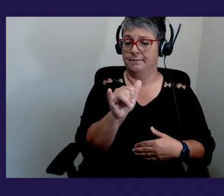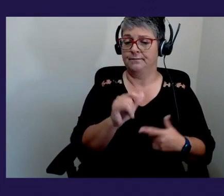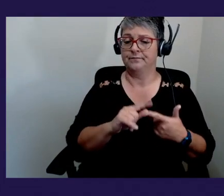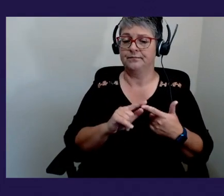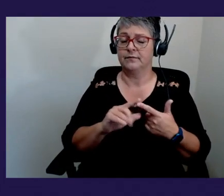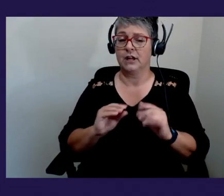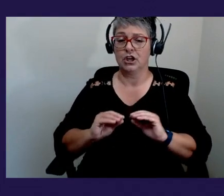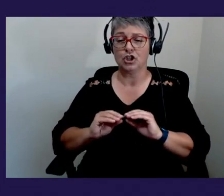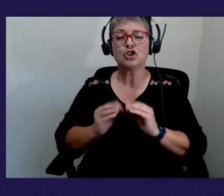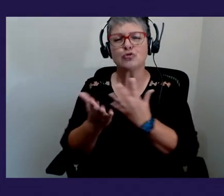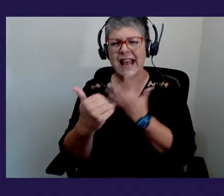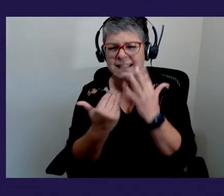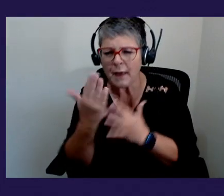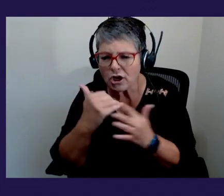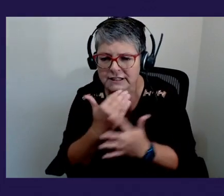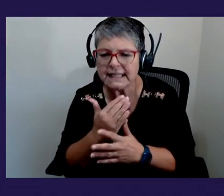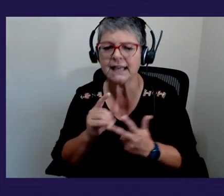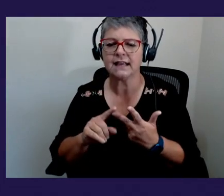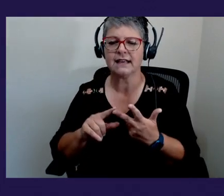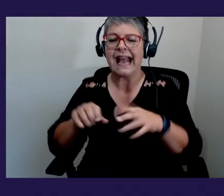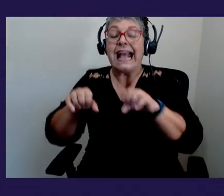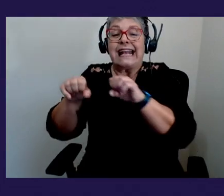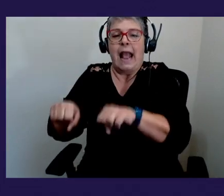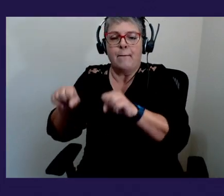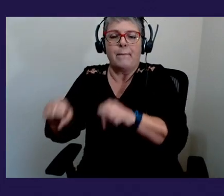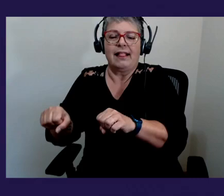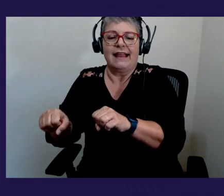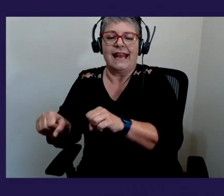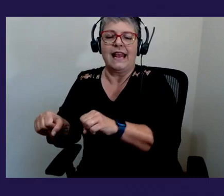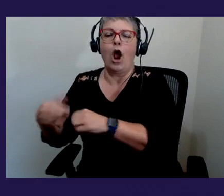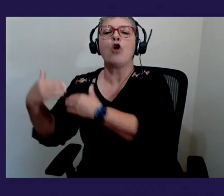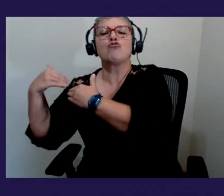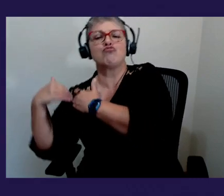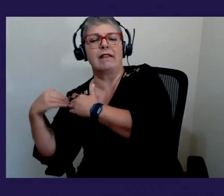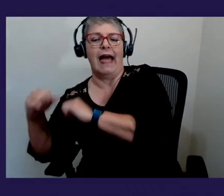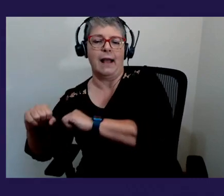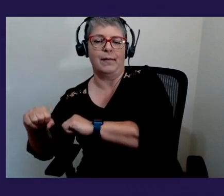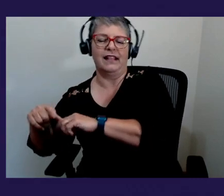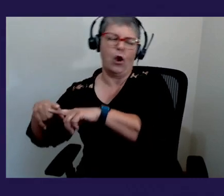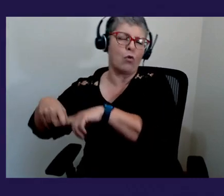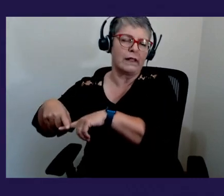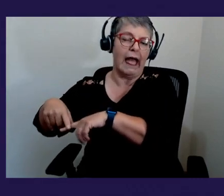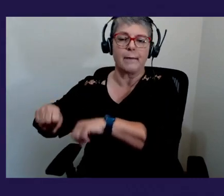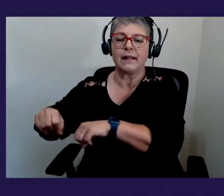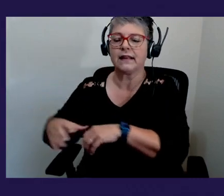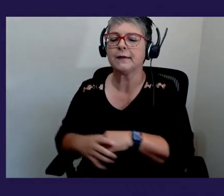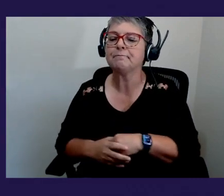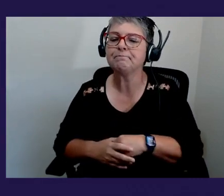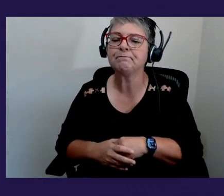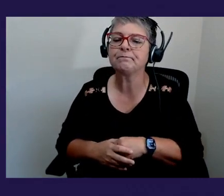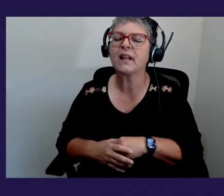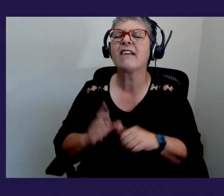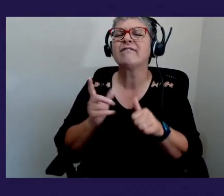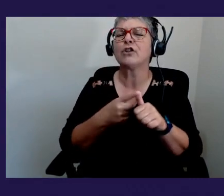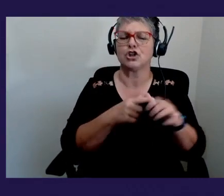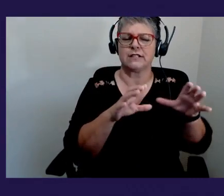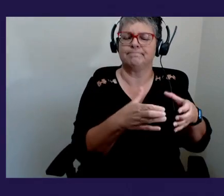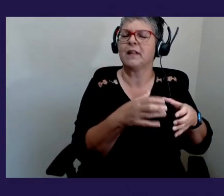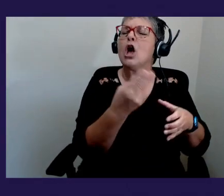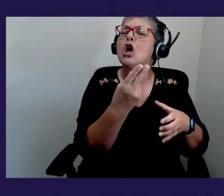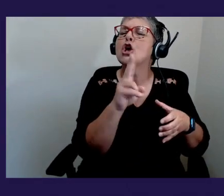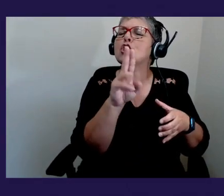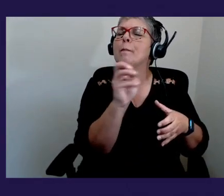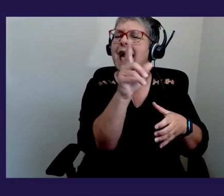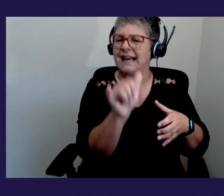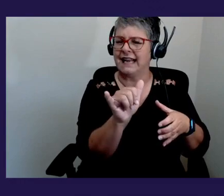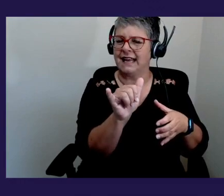Next. And I'm going to just hit some of the highlights. Under humanity, the real essential core